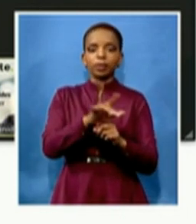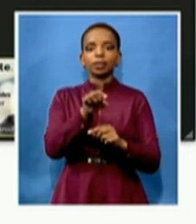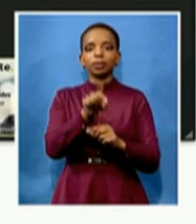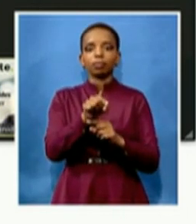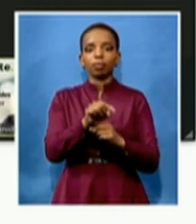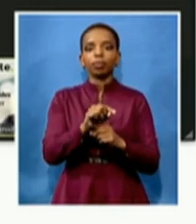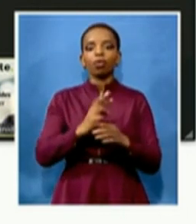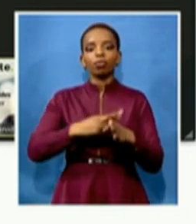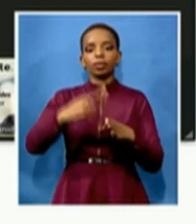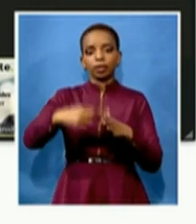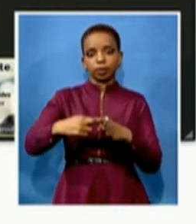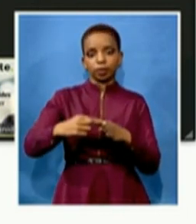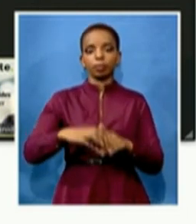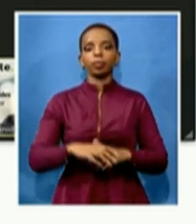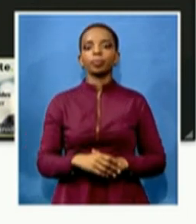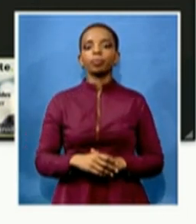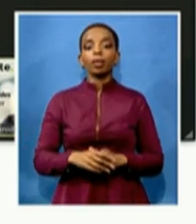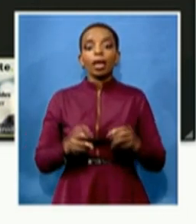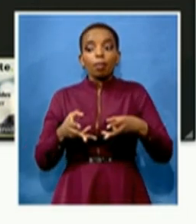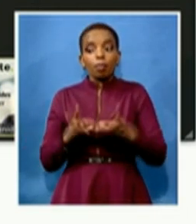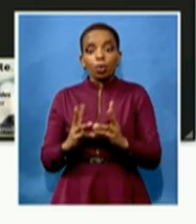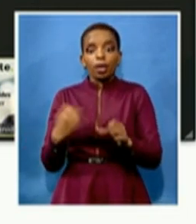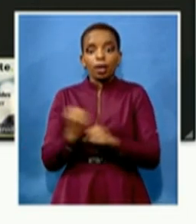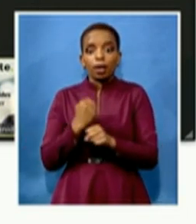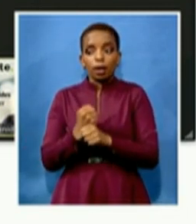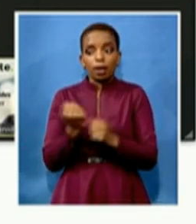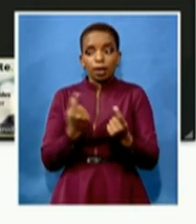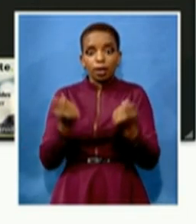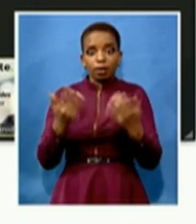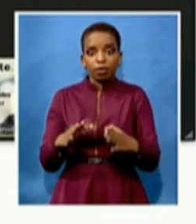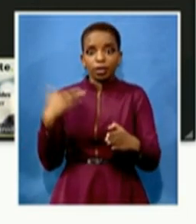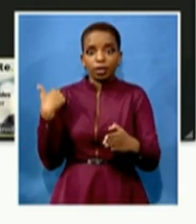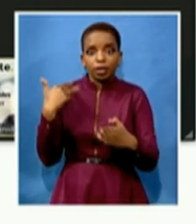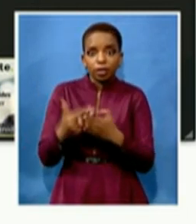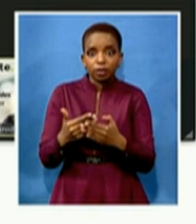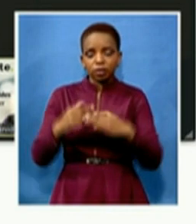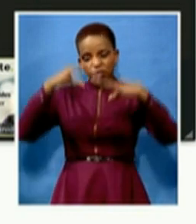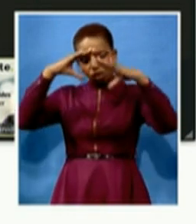much focused on trying to incorporate not just